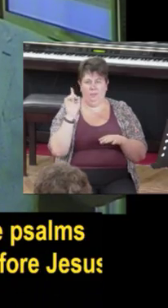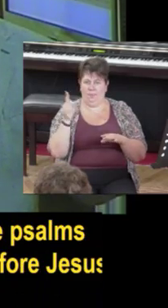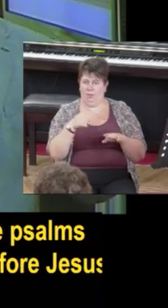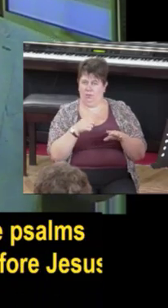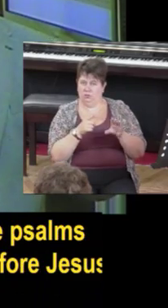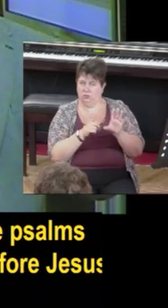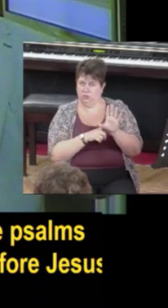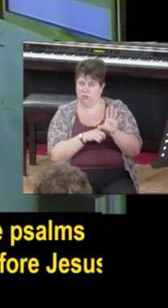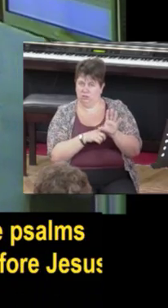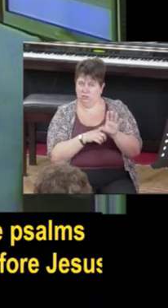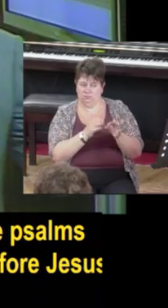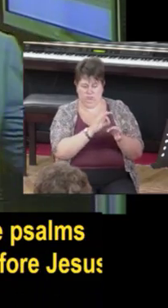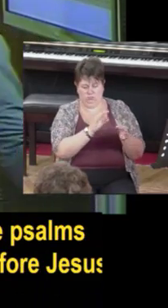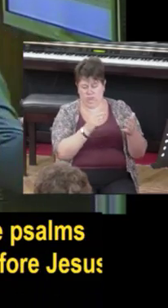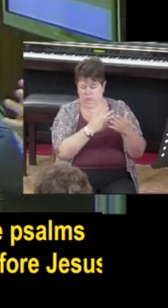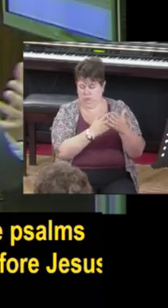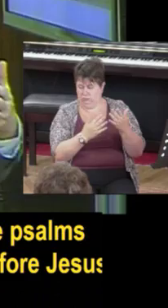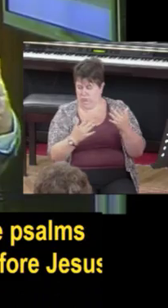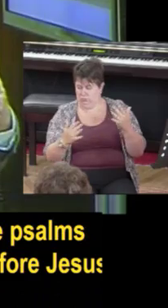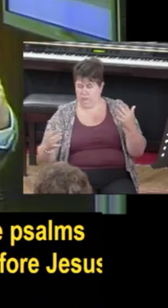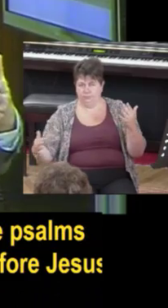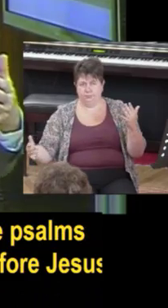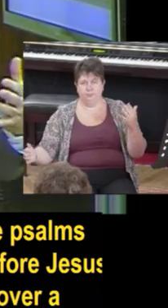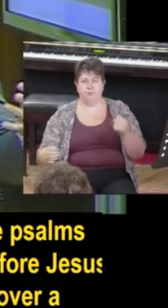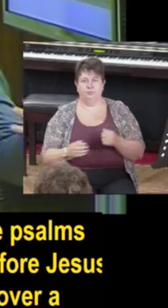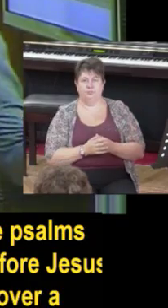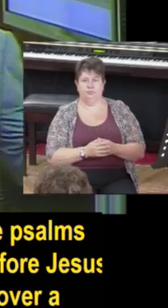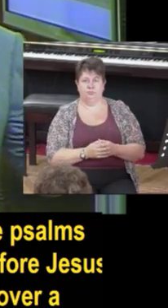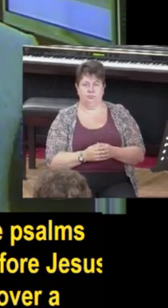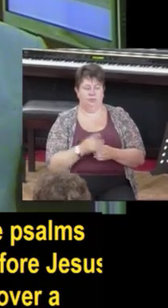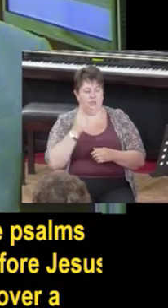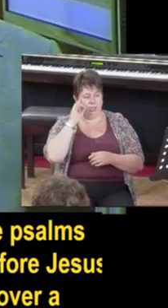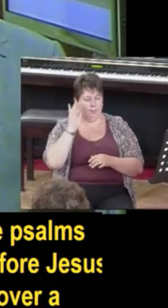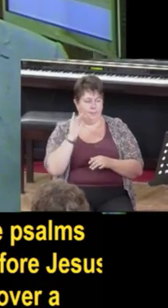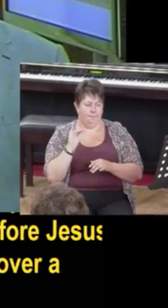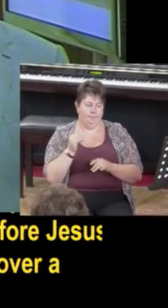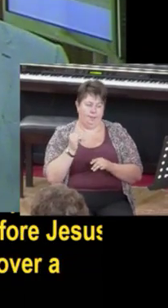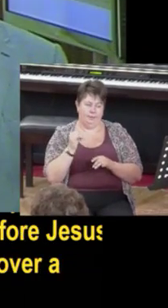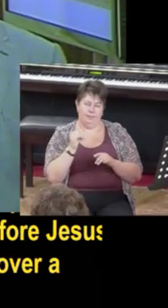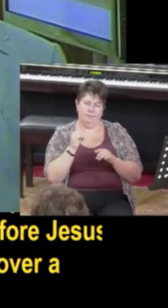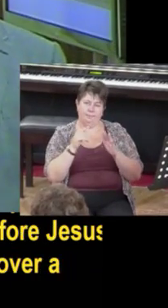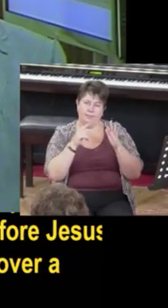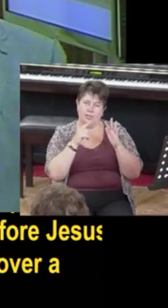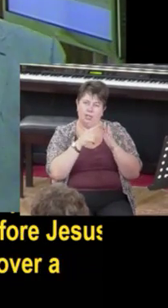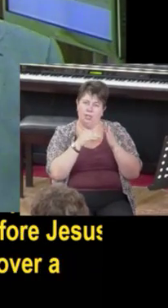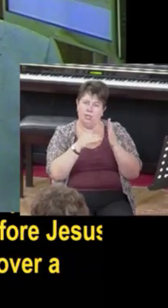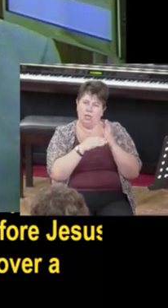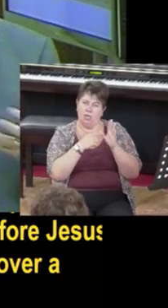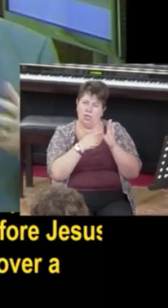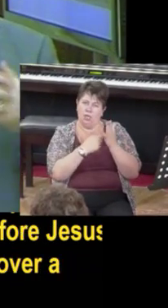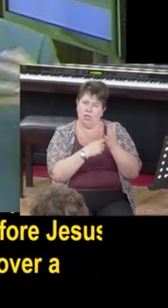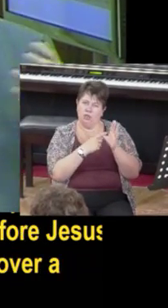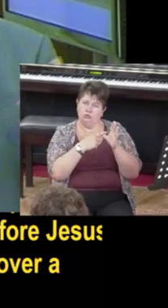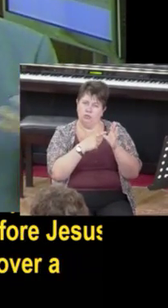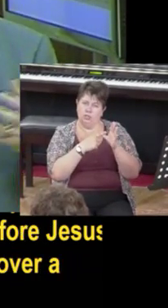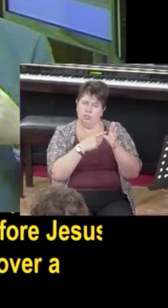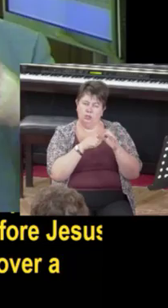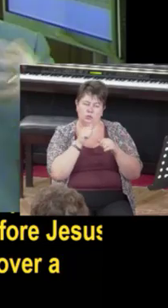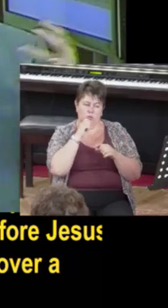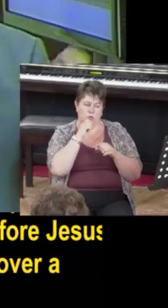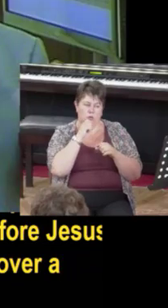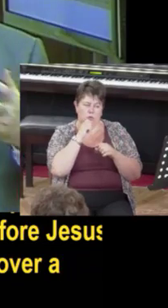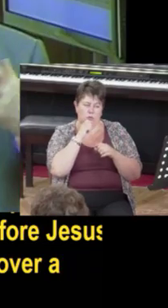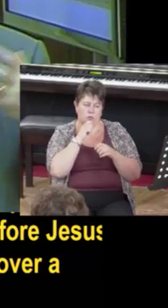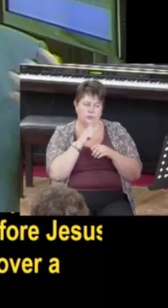years. The Jews believed that it probably was Ezra the prophet who drew together for the first time